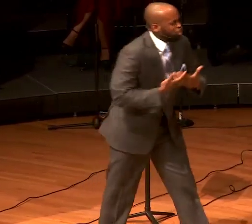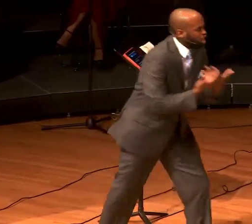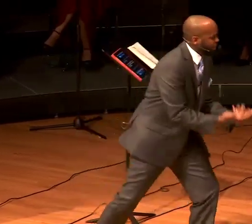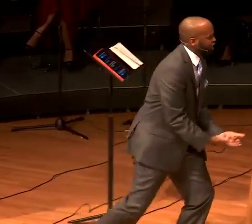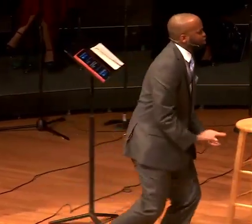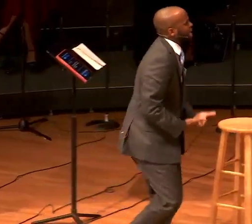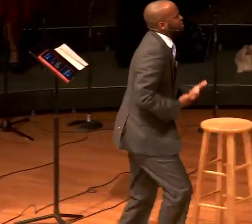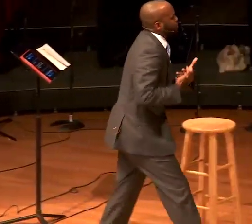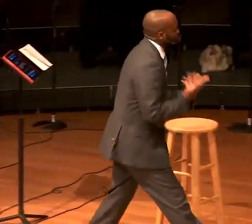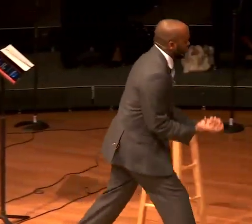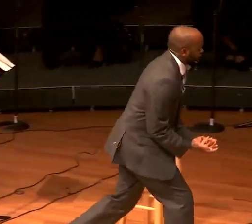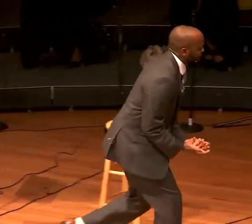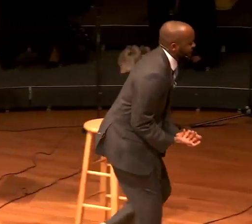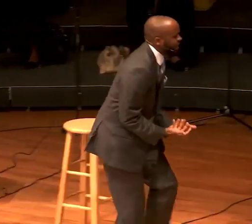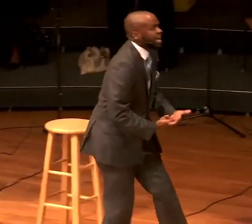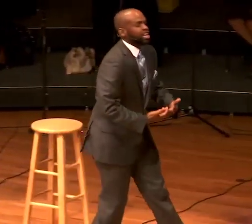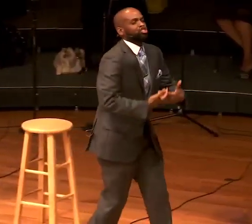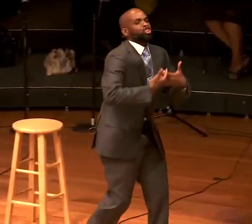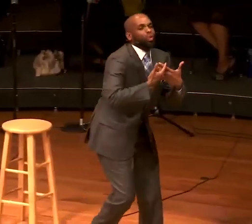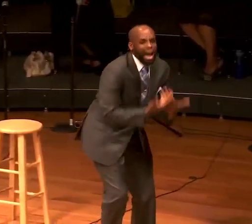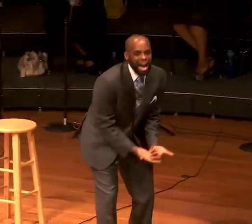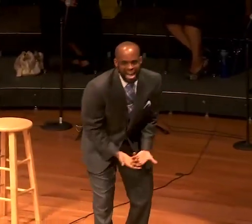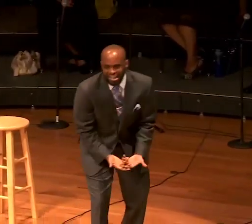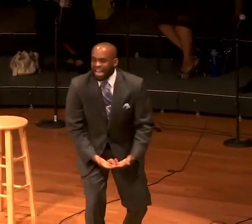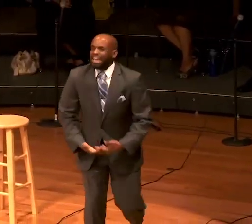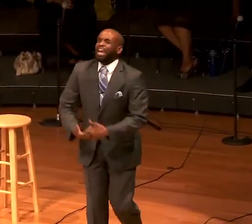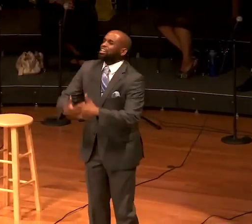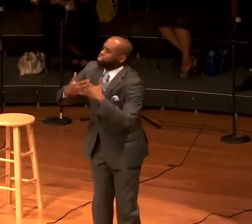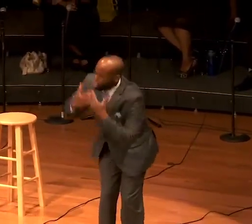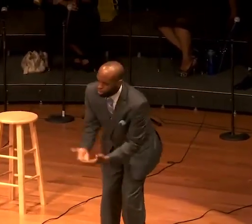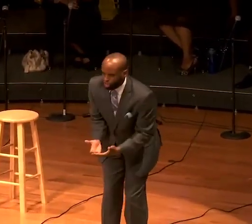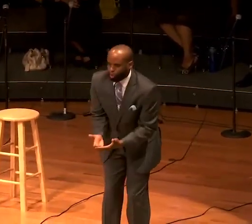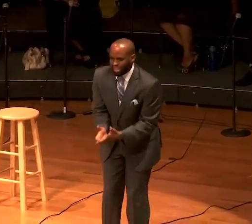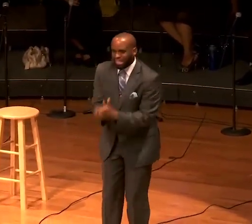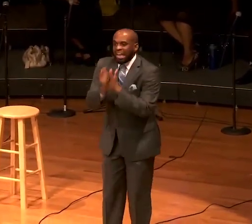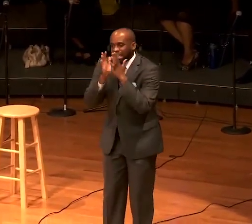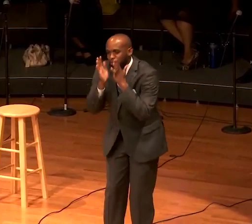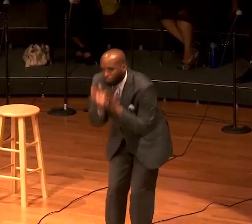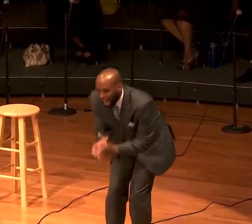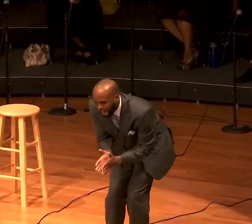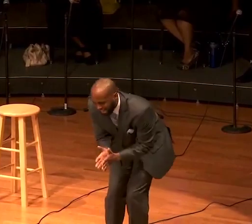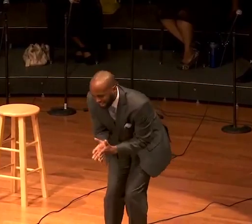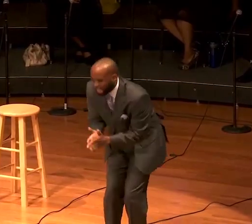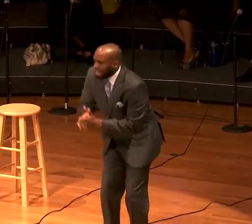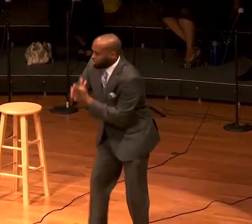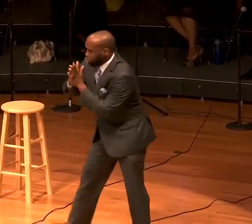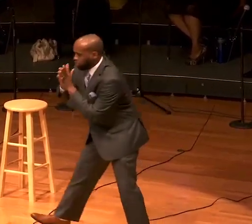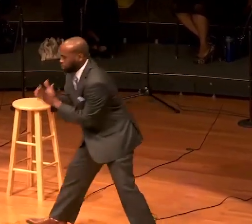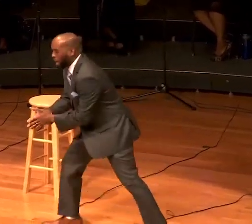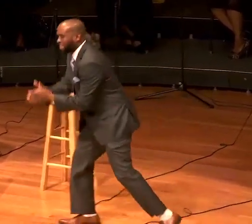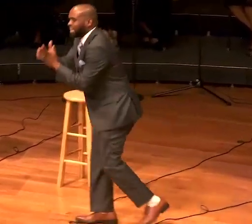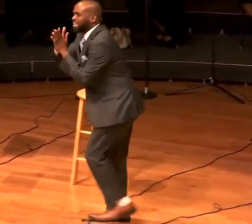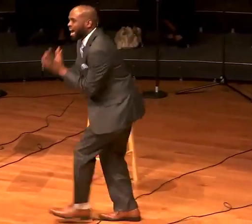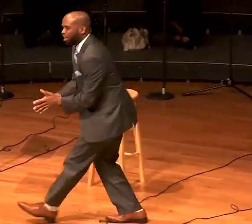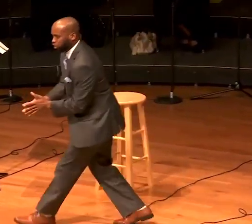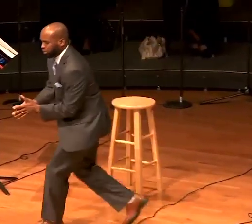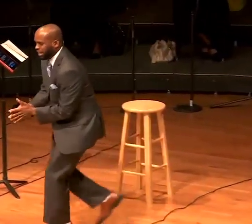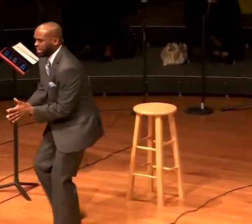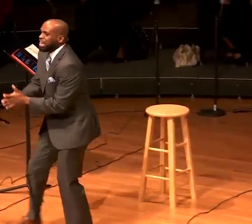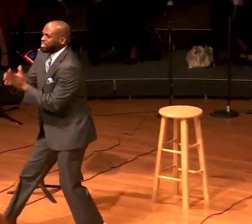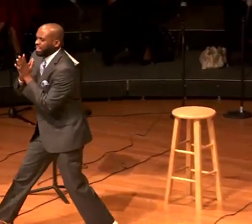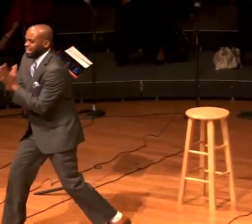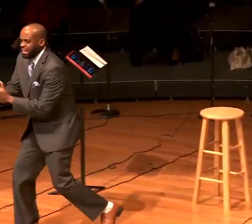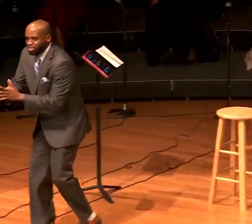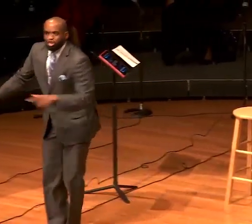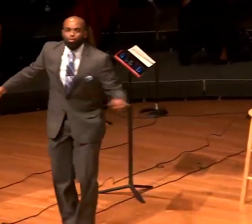environment that he's currently trying to function in is too high. He has no choice. His body is responding